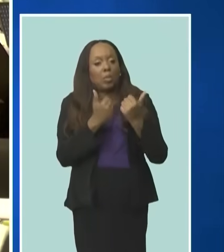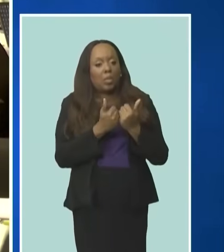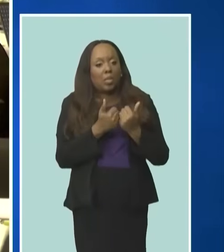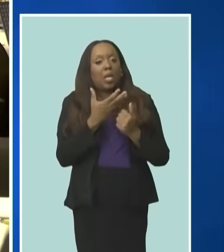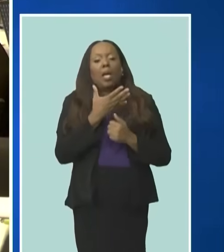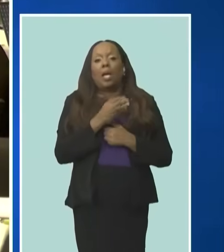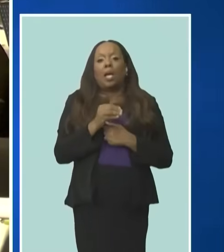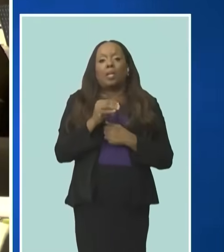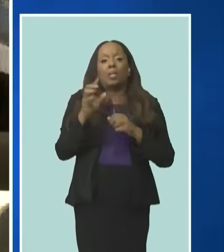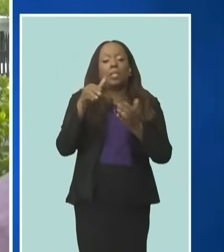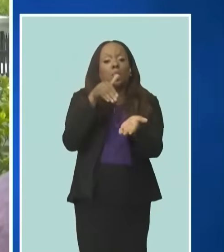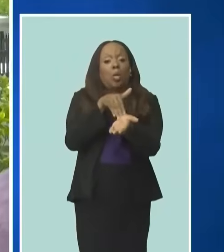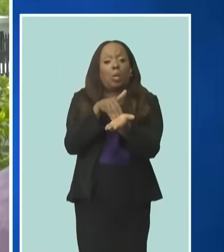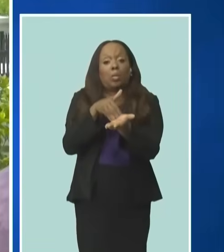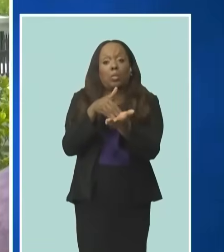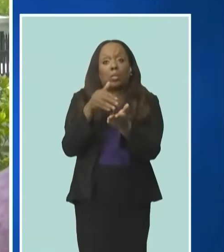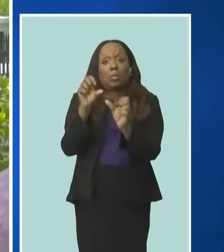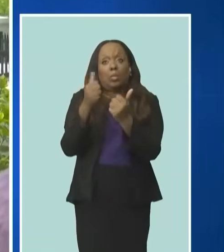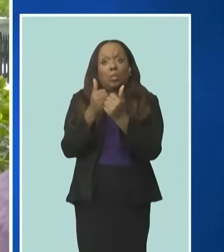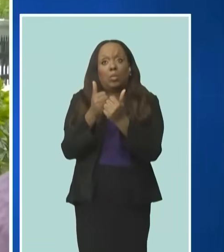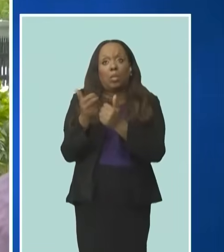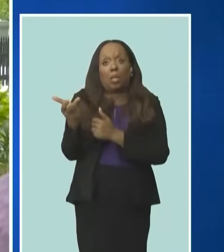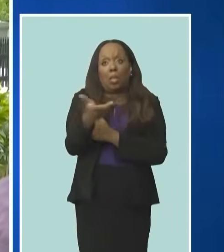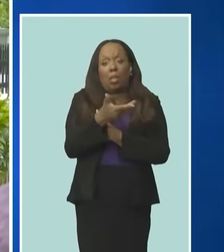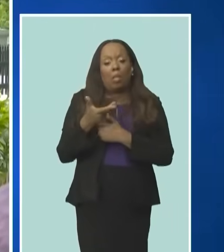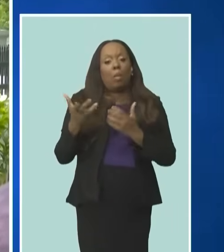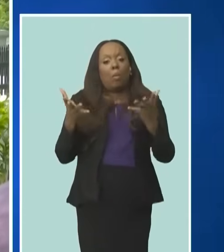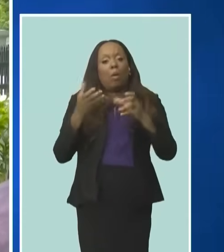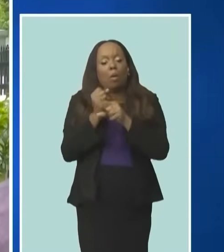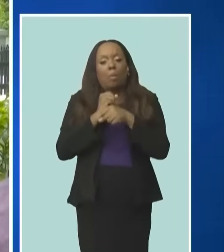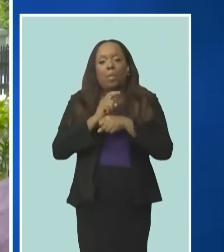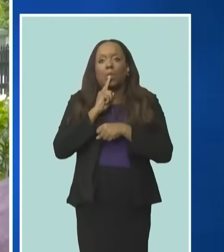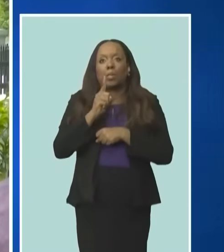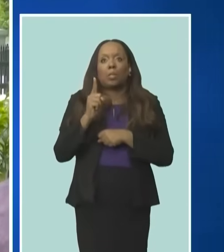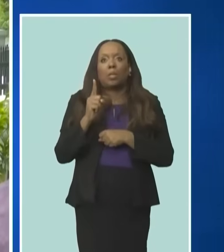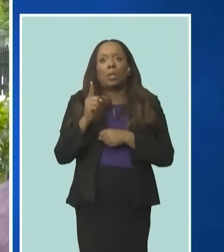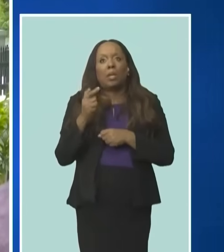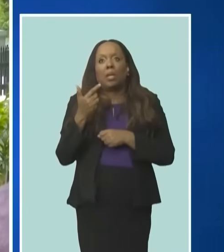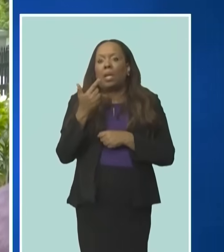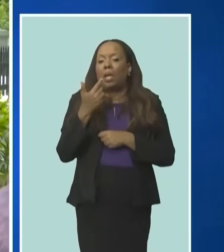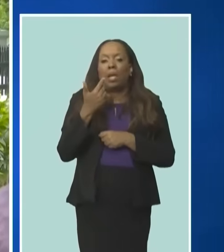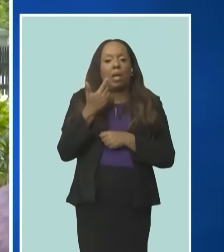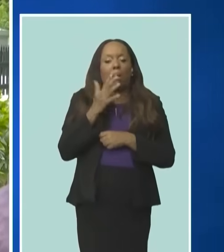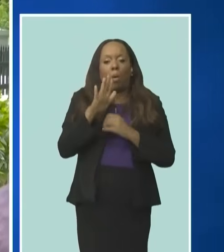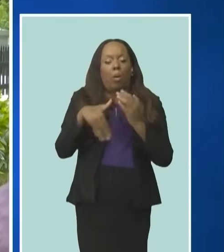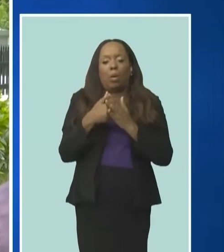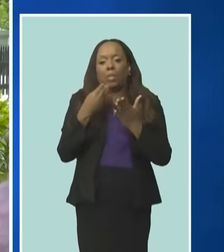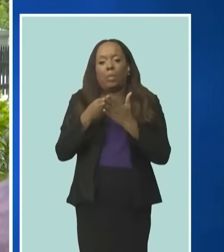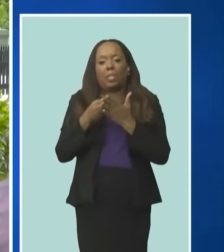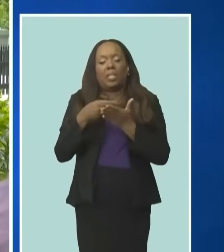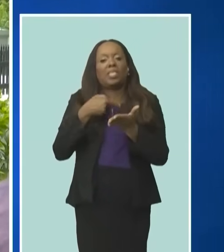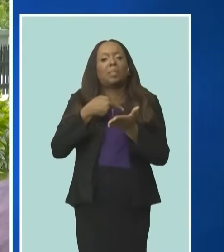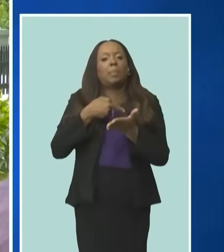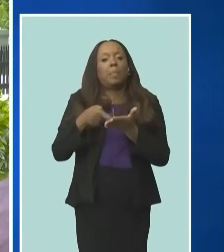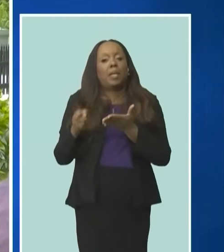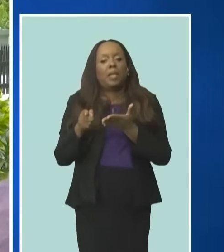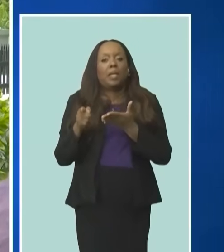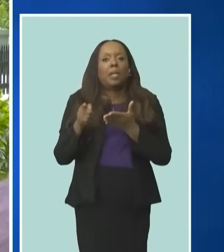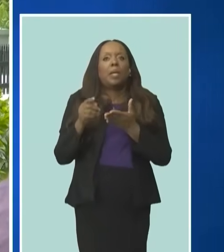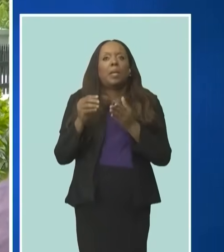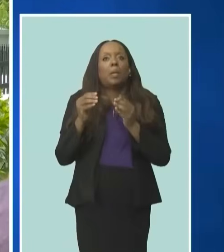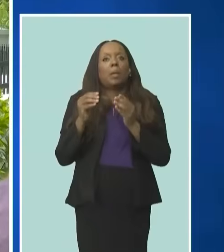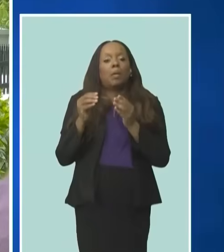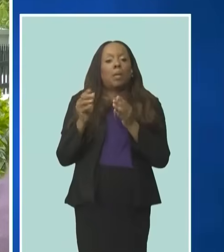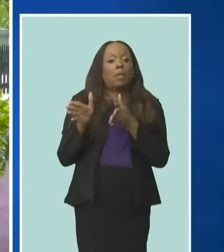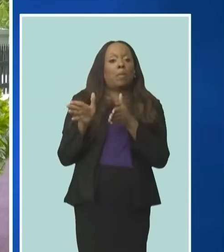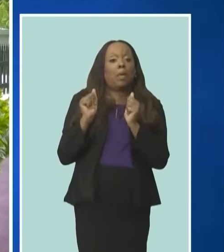ensure personal injury claims are settled as soon as possible. We're also working together with the both associations to